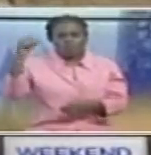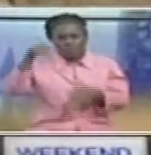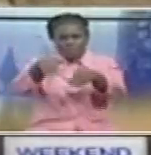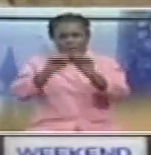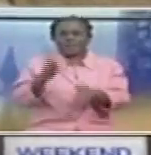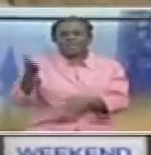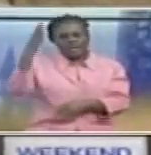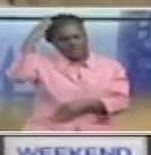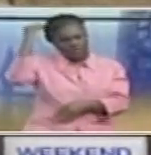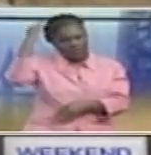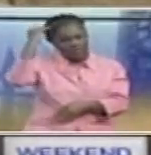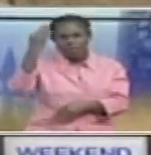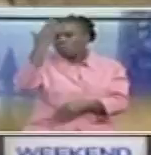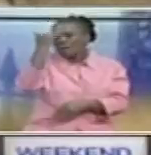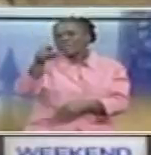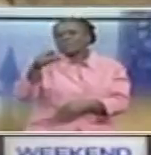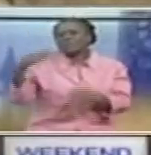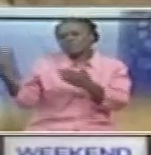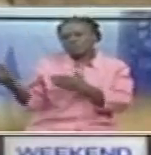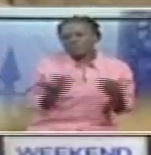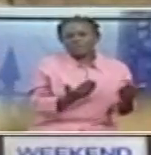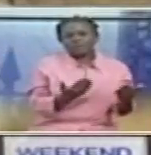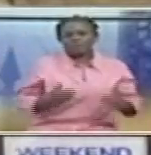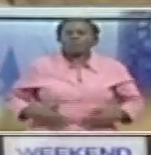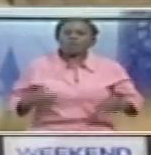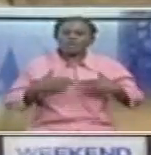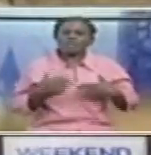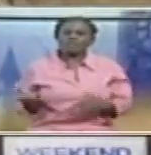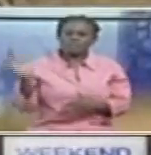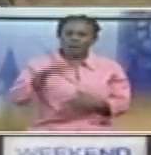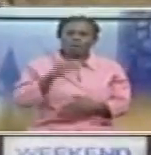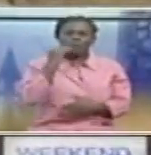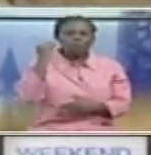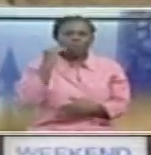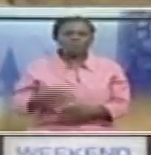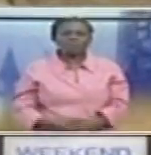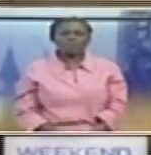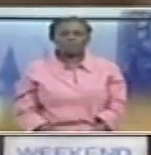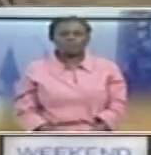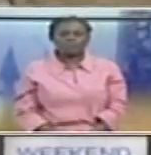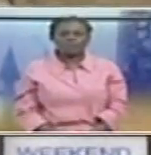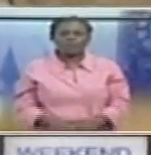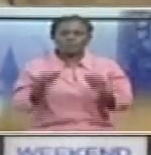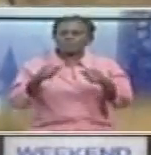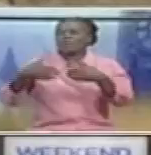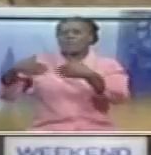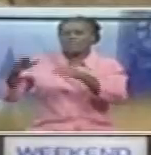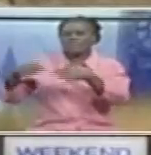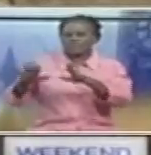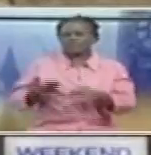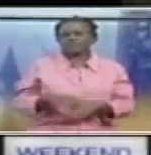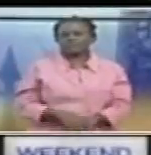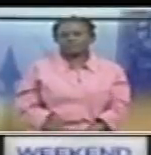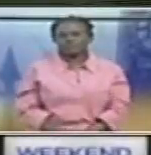ex mine. Kwa nini wabebe kama alikufa kwa vita wabebe kama amekufa? Siwagawacha hayo kama wengine waliokota